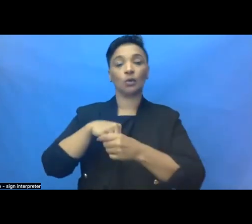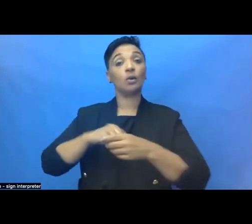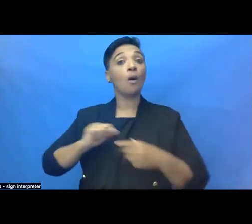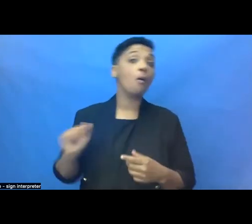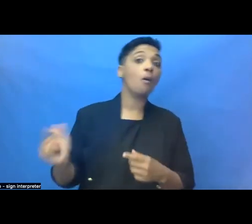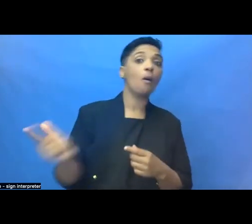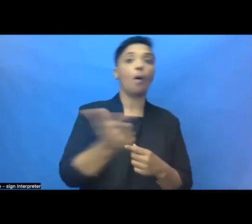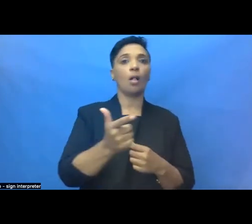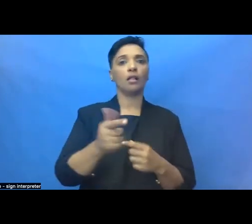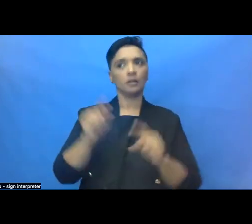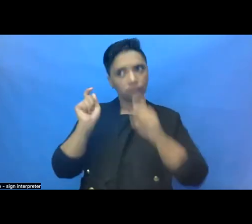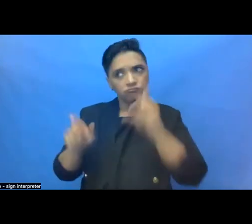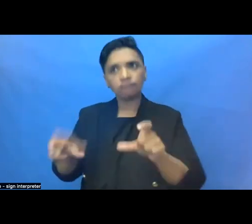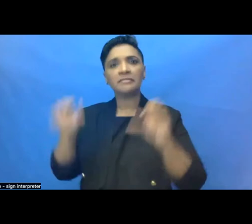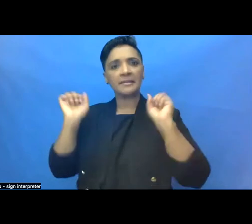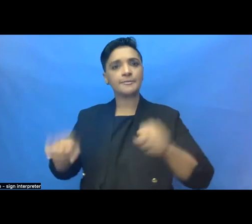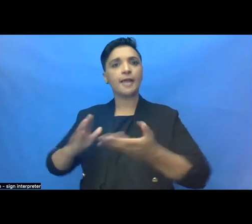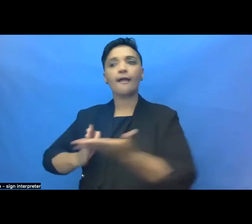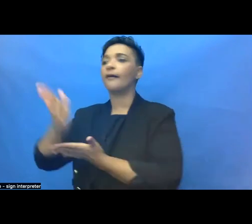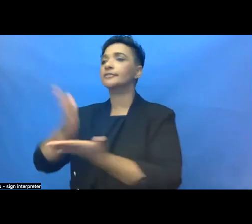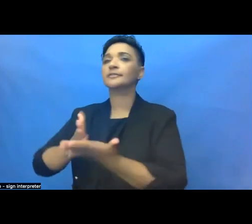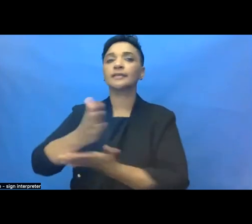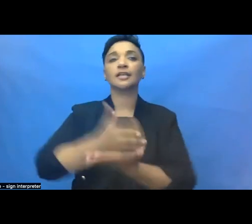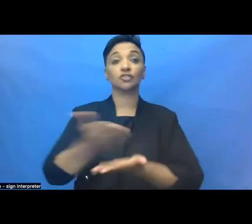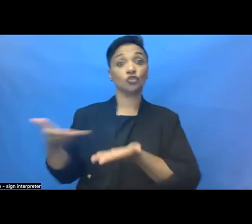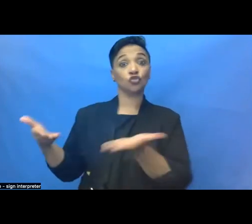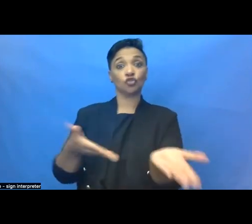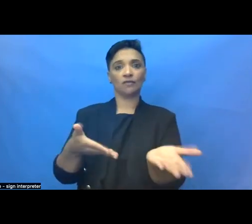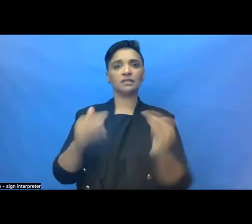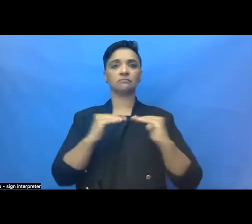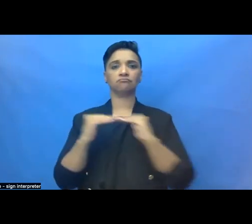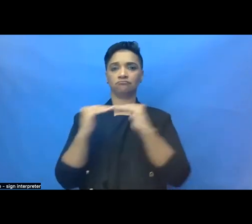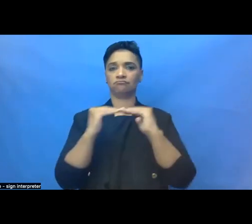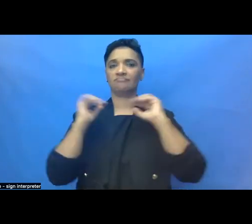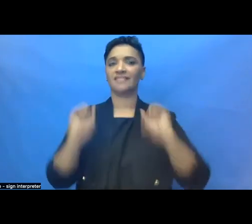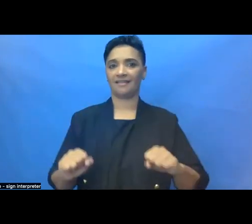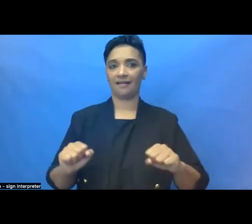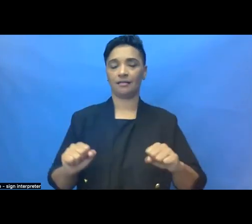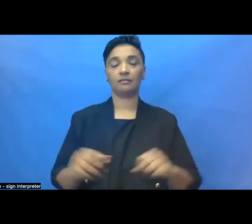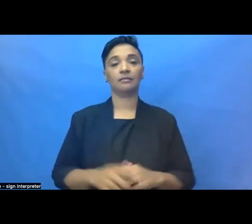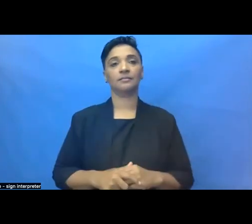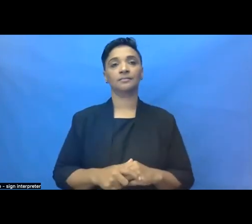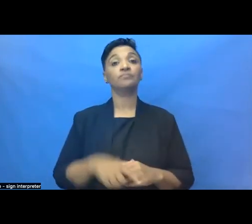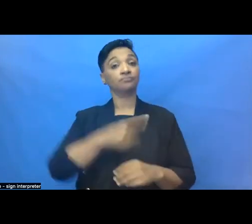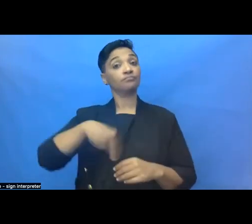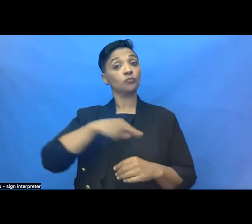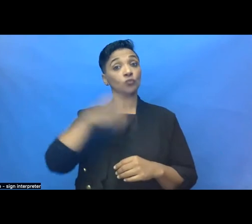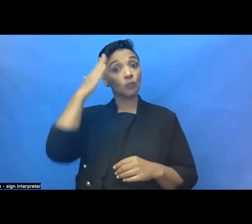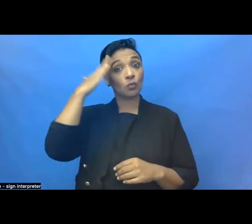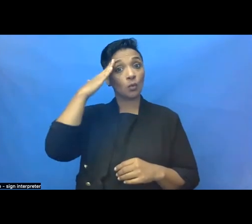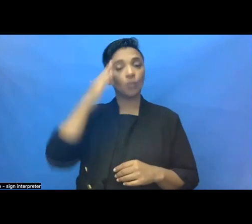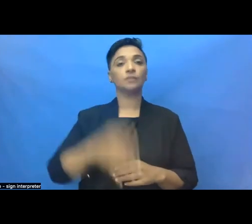to access humanitarian services on an equal footing. But we know also that for